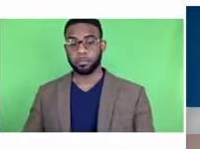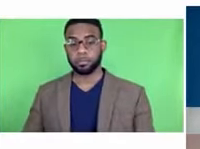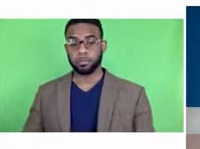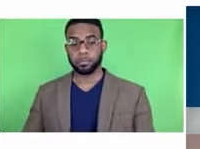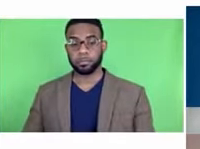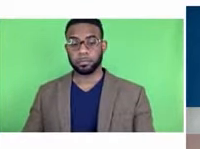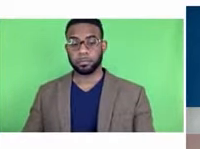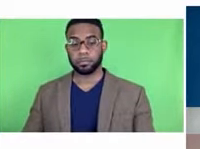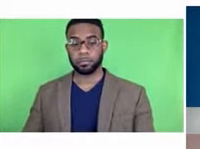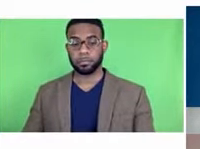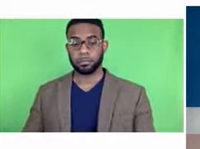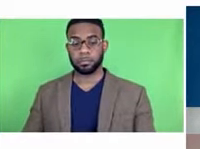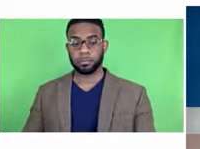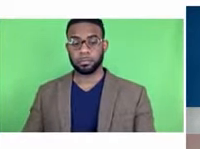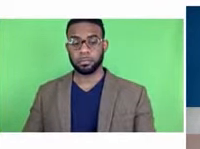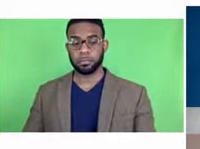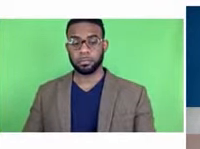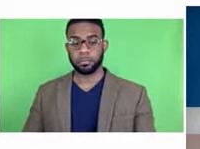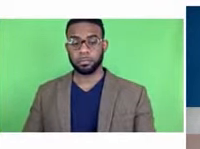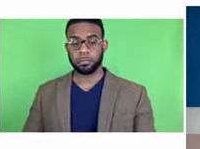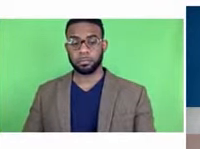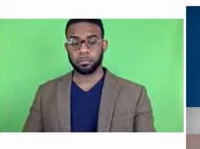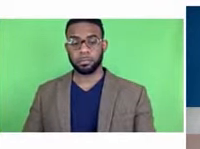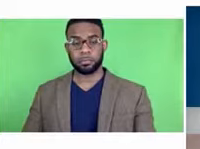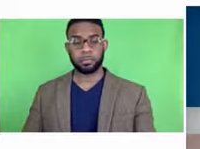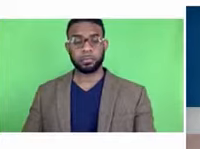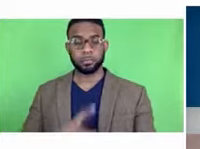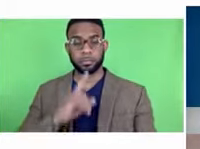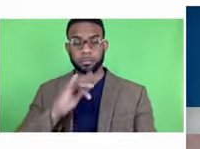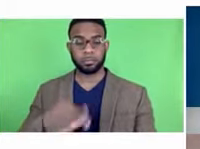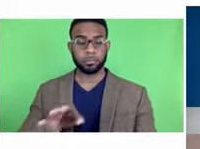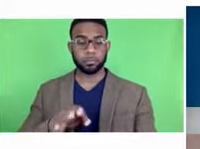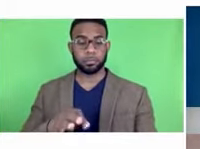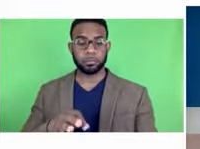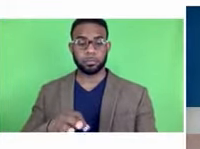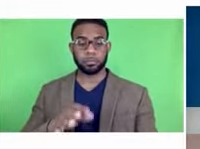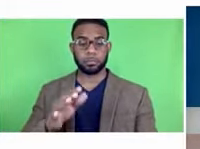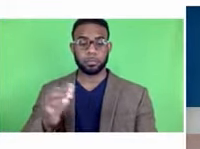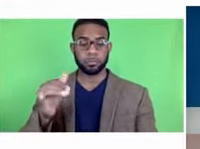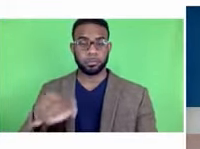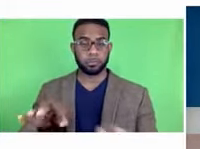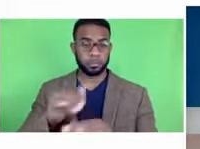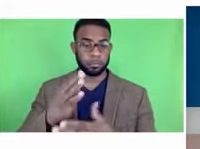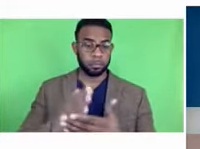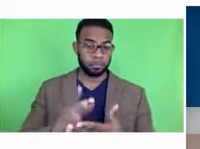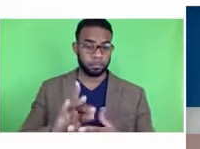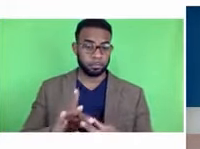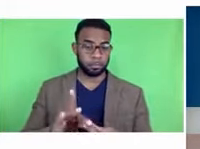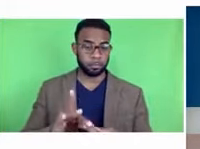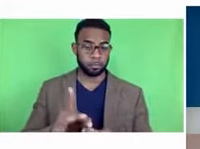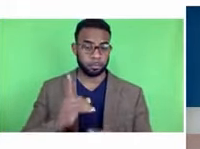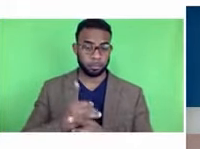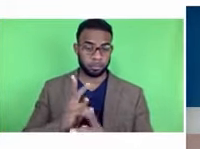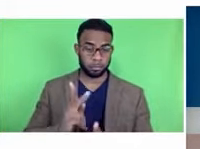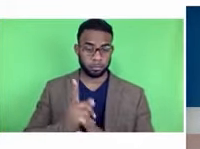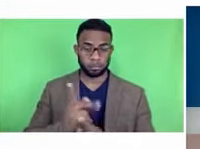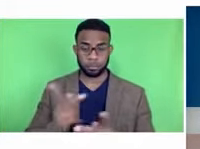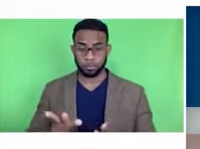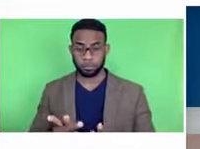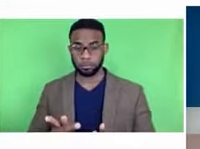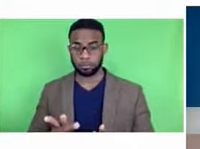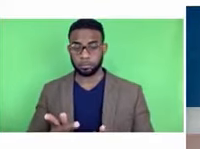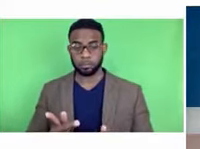Thank you, Maram. And I think that's really important. I'm just going to highlight that little piece you just said. It's right person, right place. And that doesn't